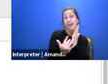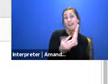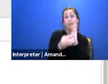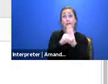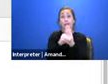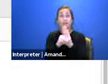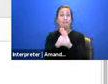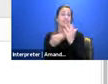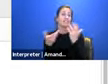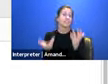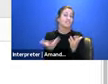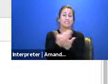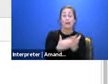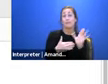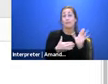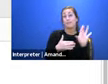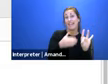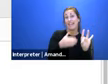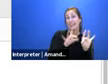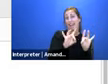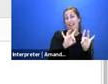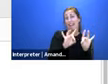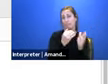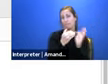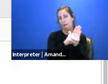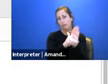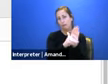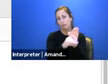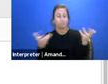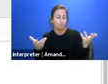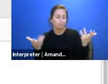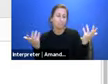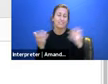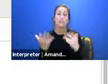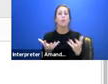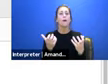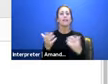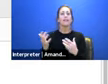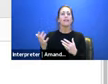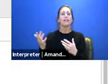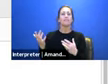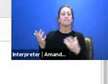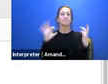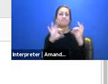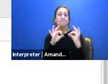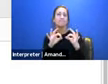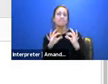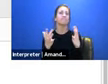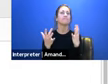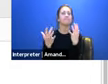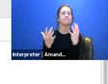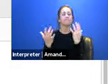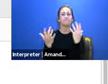again, it's not necessarily for everyone, but we wanted to get input by asking several